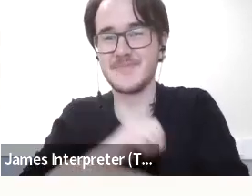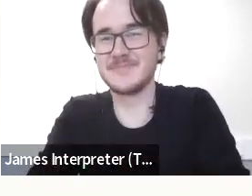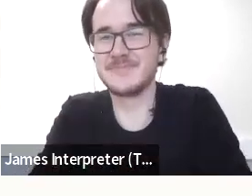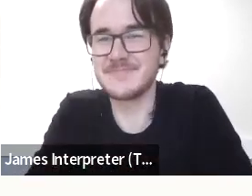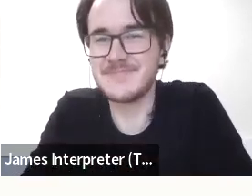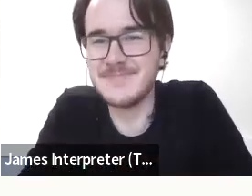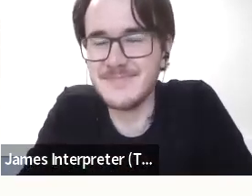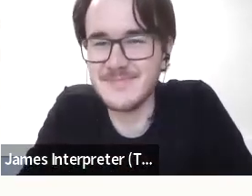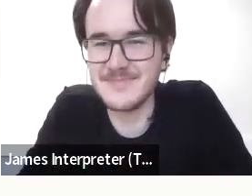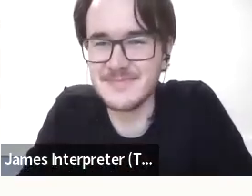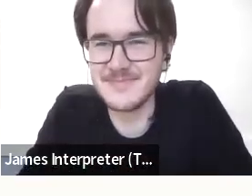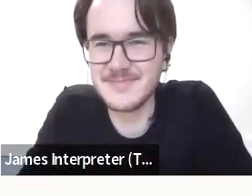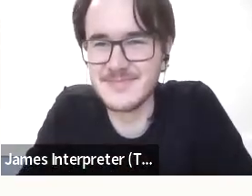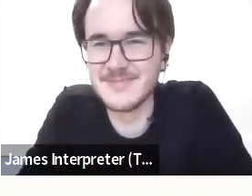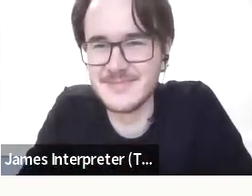Cake.